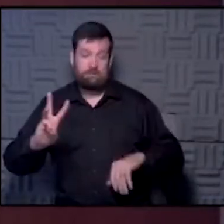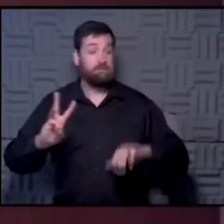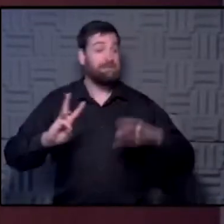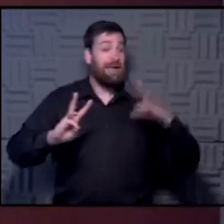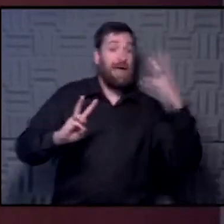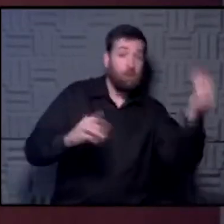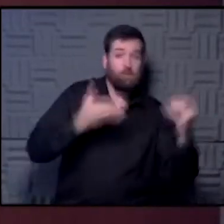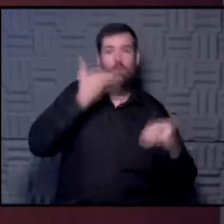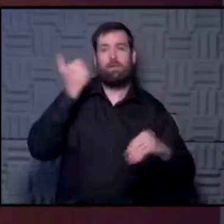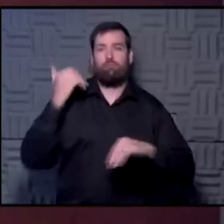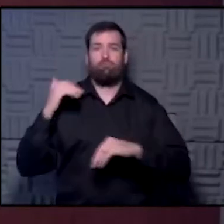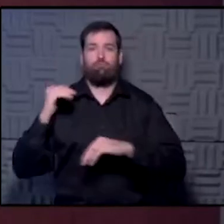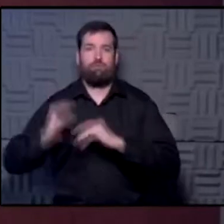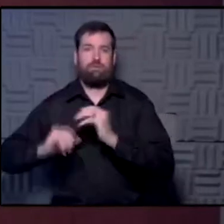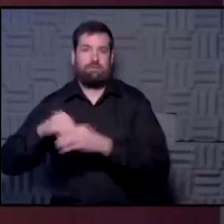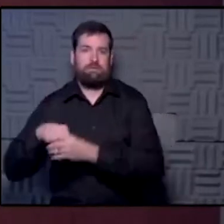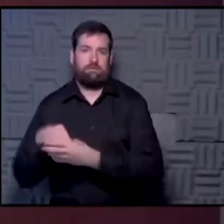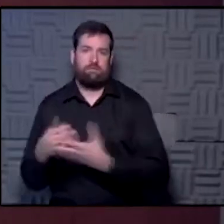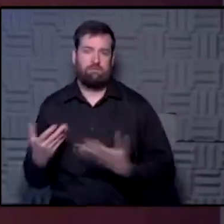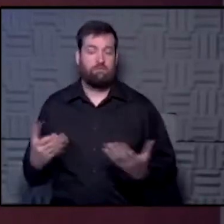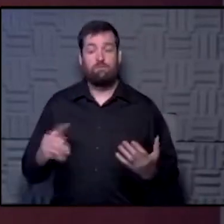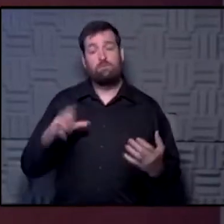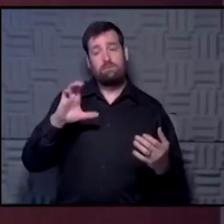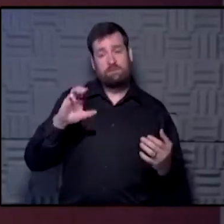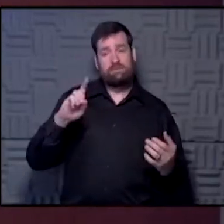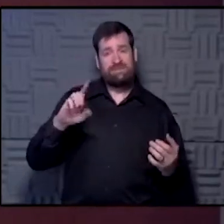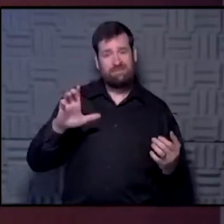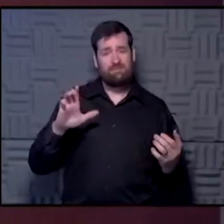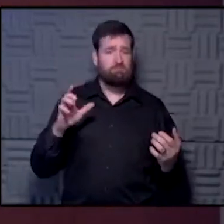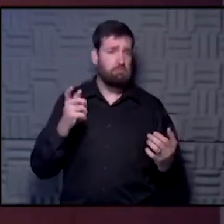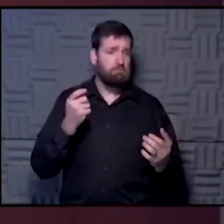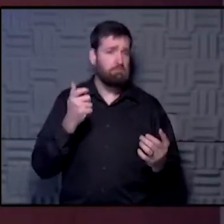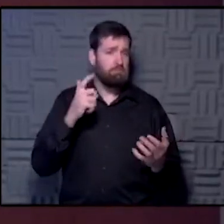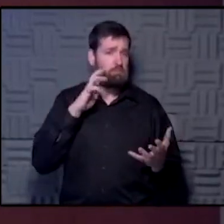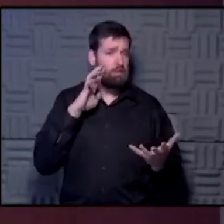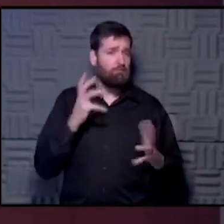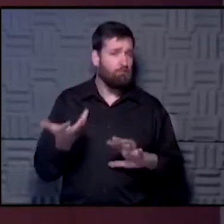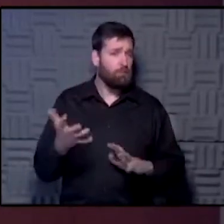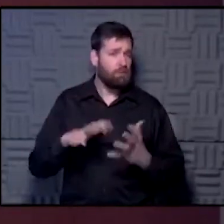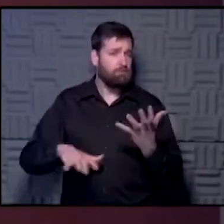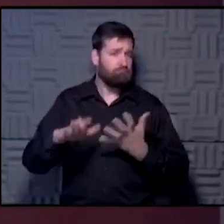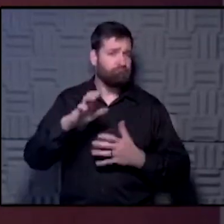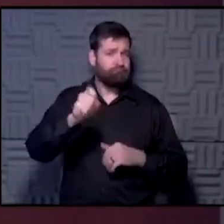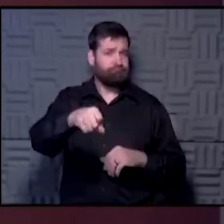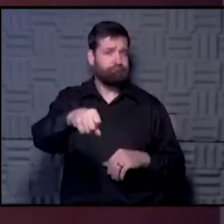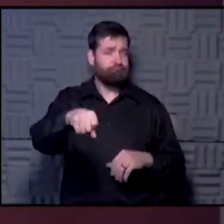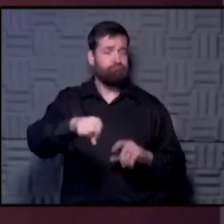indoors. So the CDC has been a little bit confusing from time to time, but we